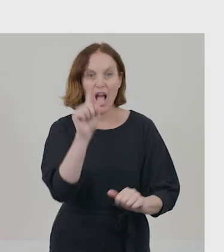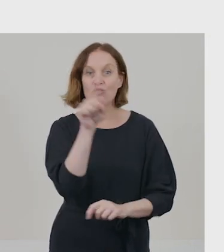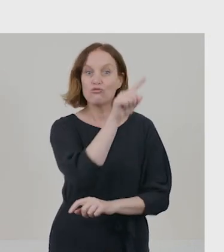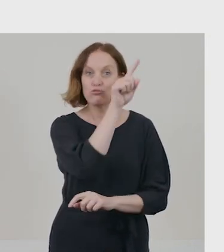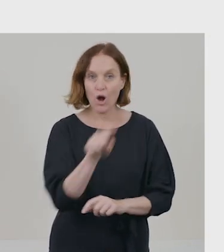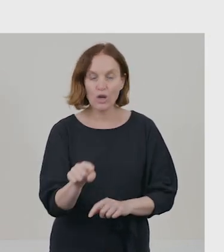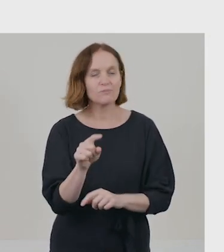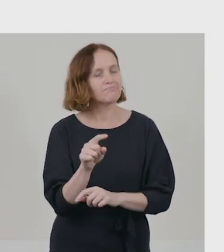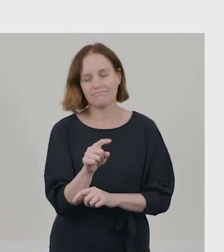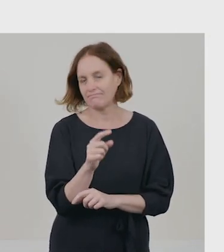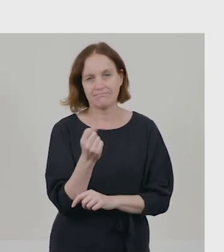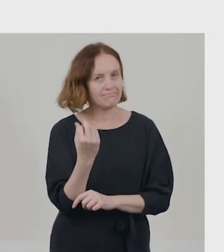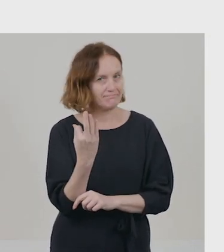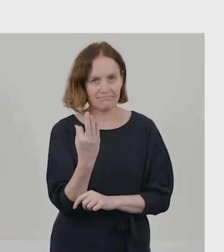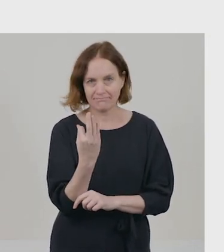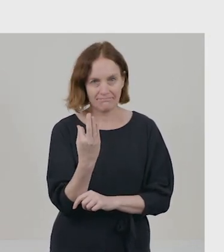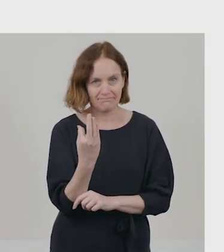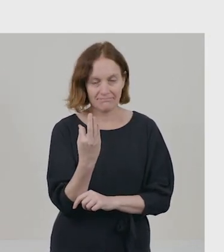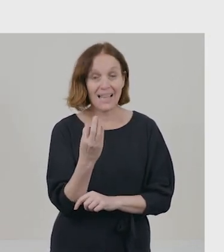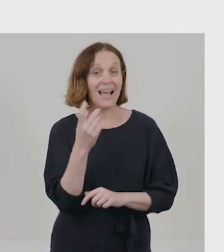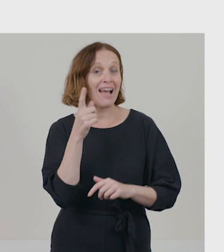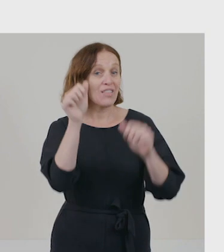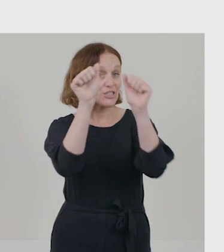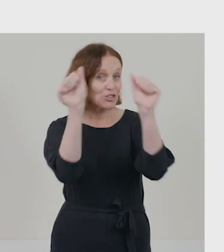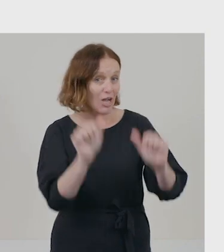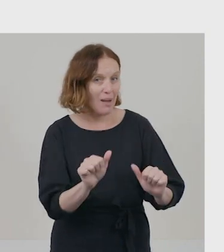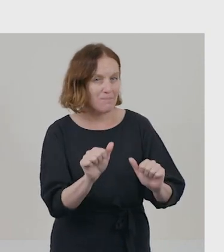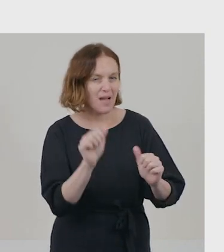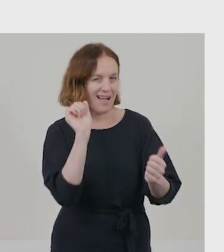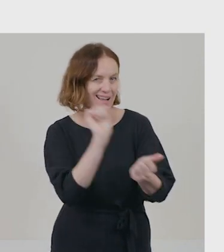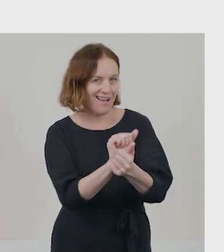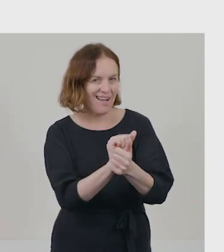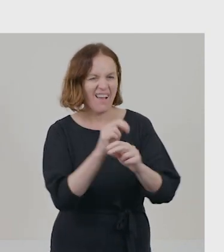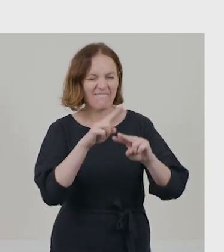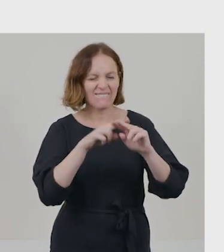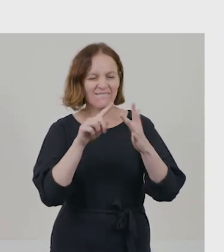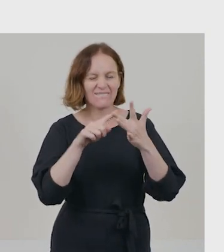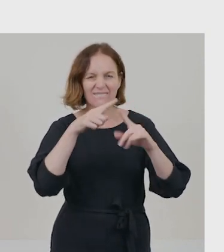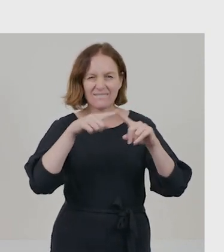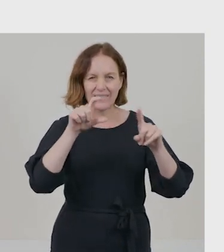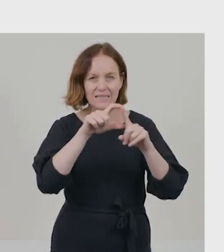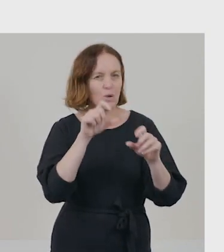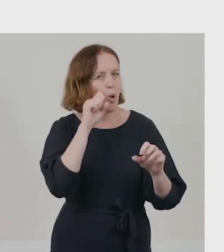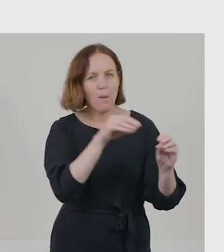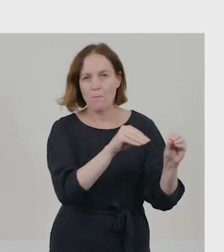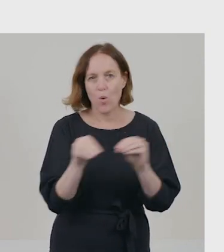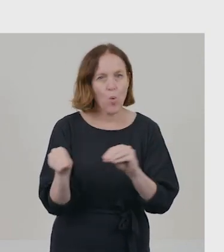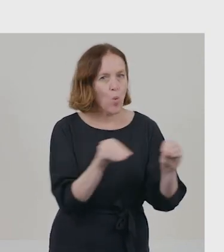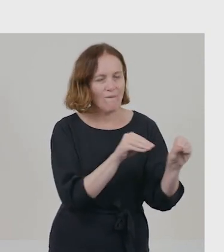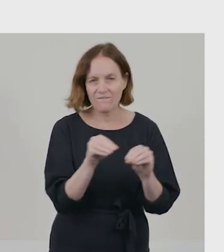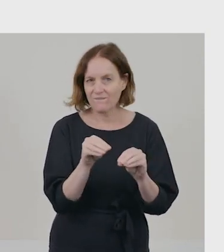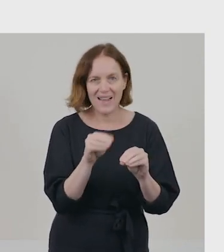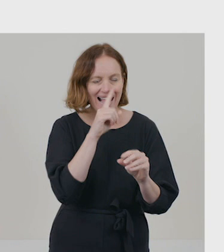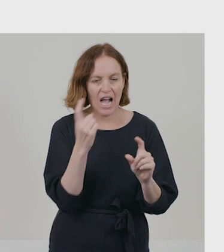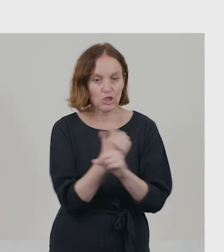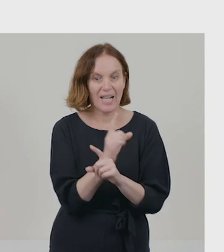cross will show that it doesn't. Now, if the shape is fixed, it will be rigid. It won't change on its own, and